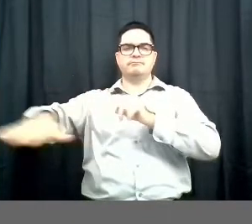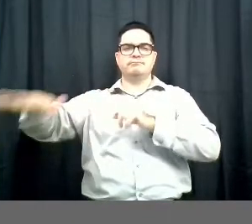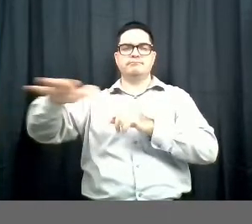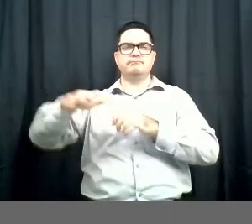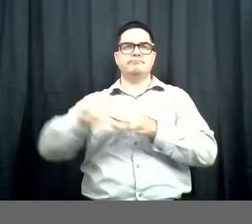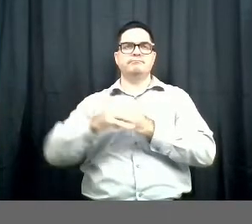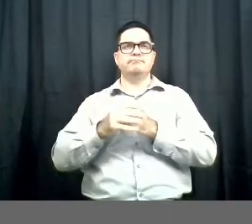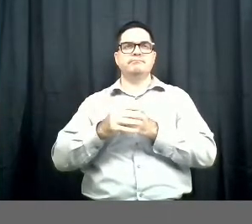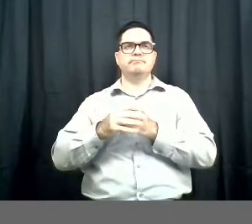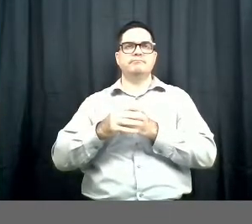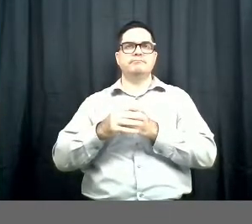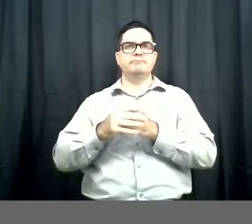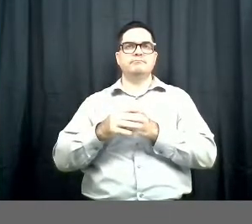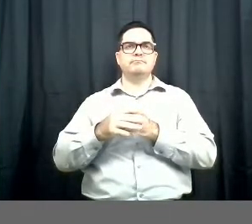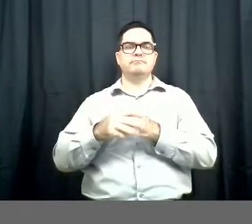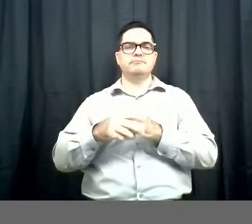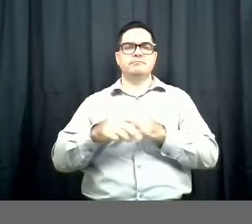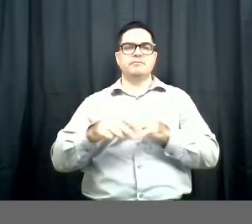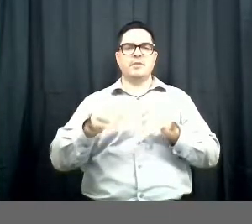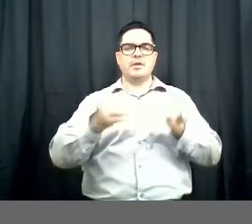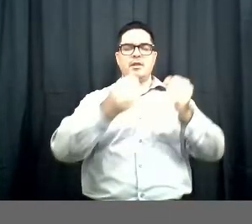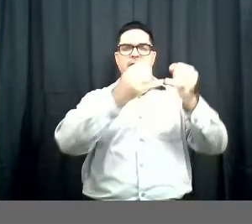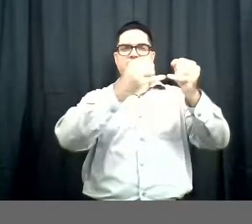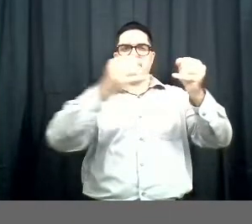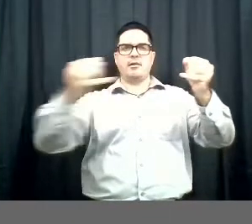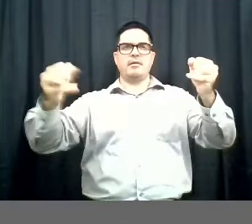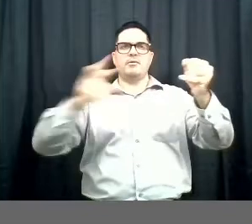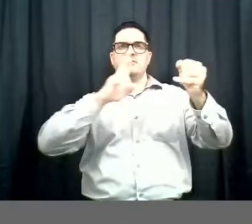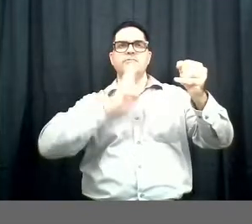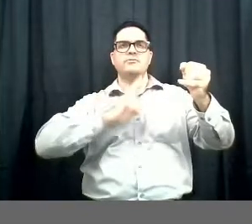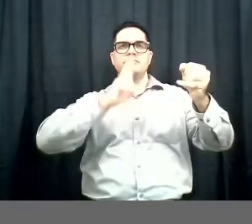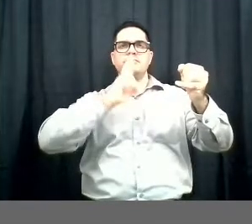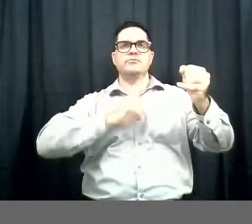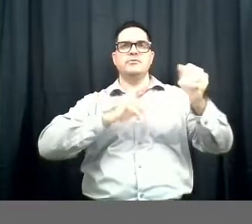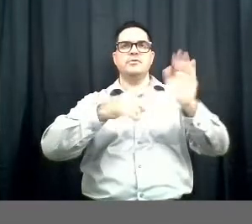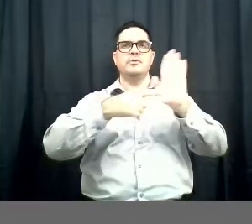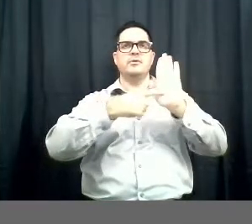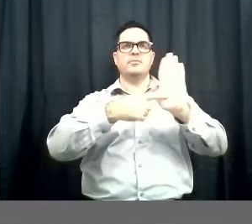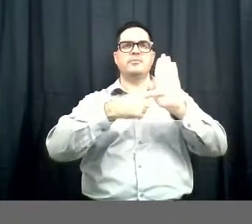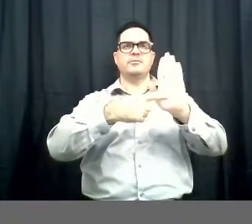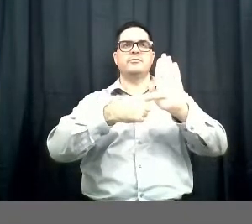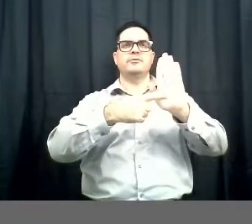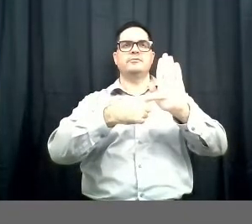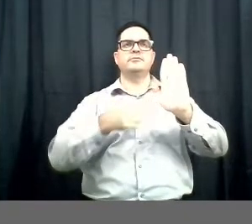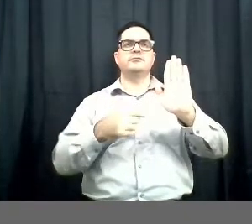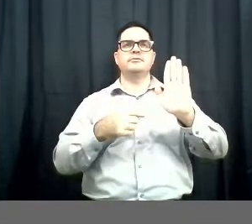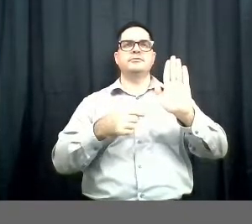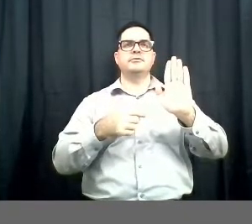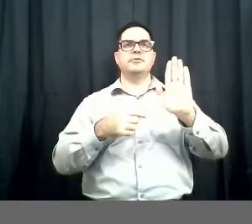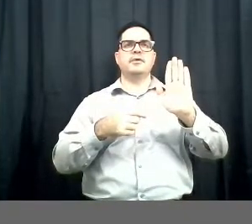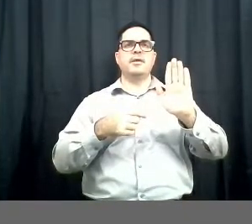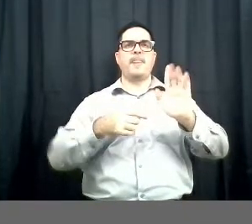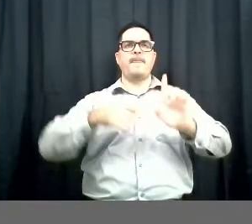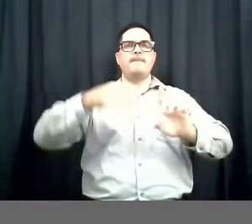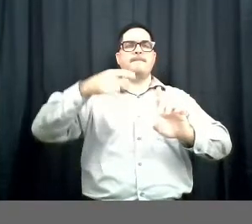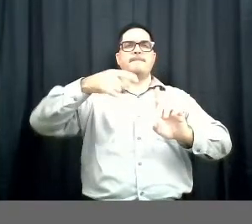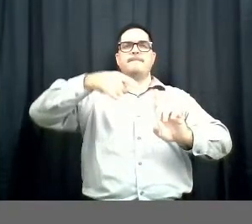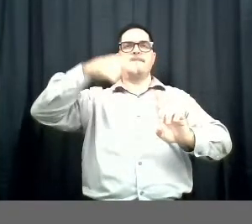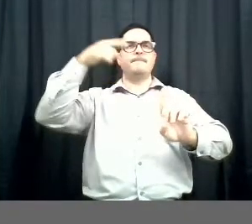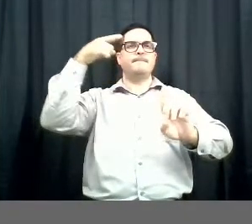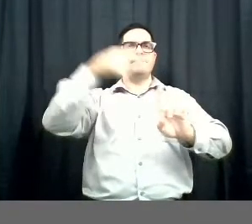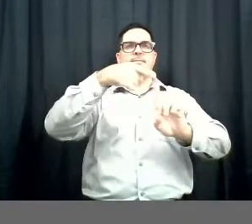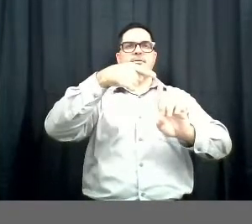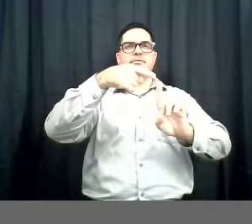The red line indicates the attachment point of the instrument, which is where it begins paying out incremental payments. So